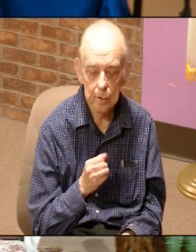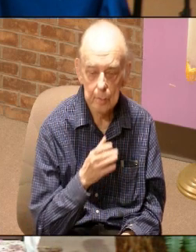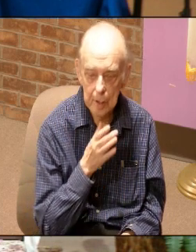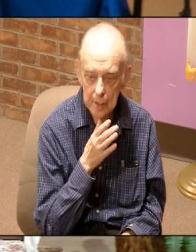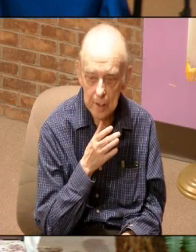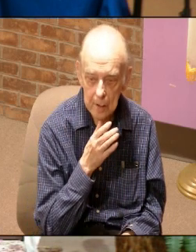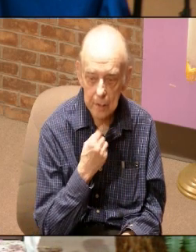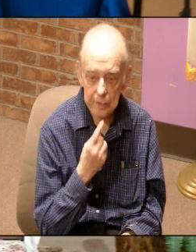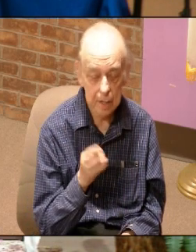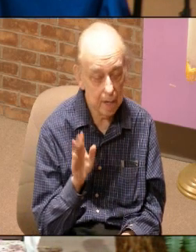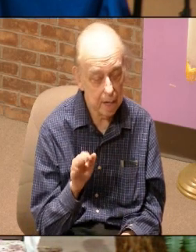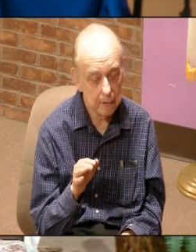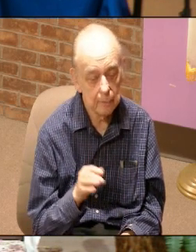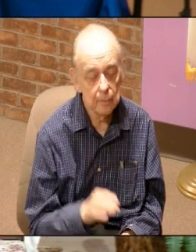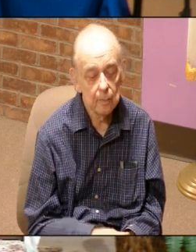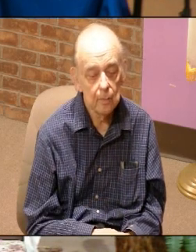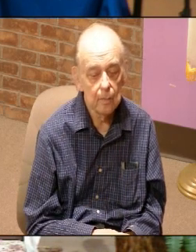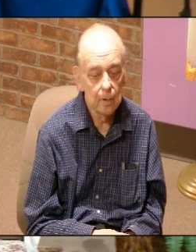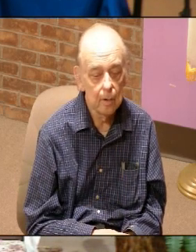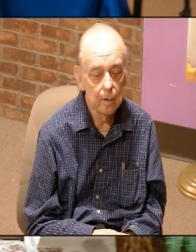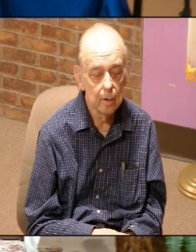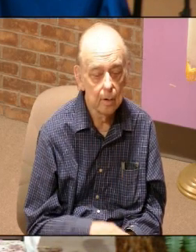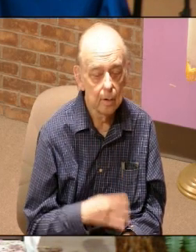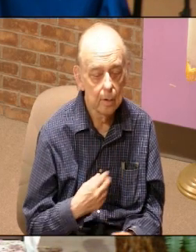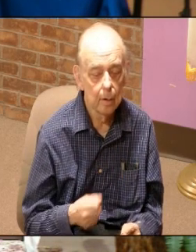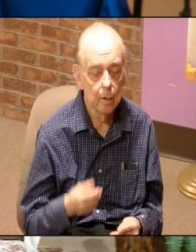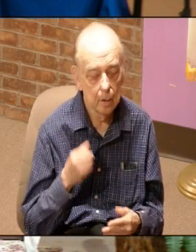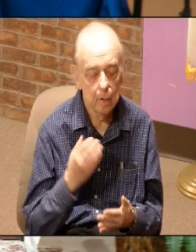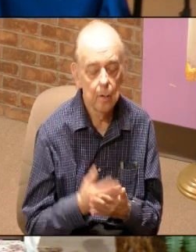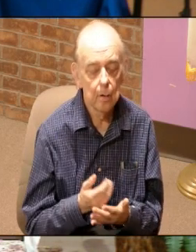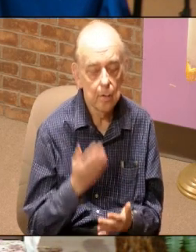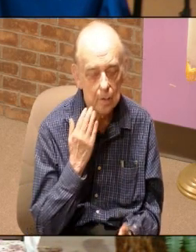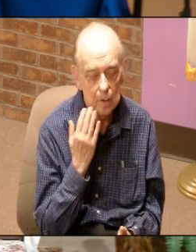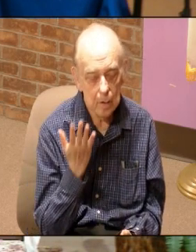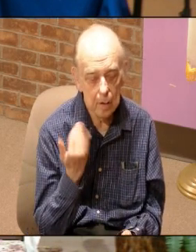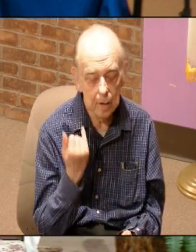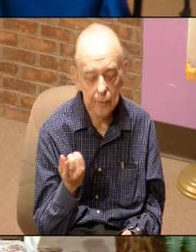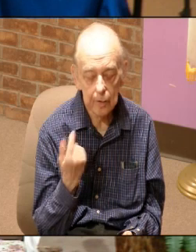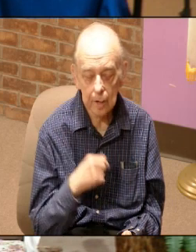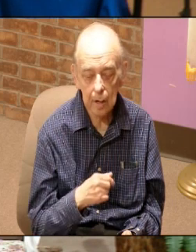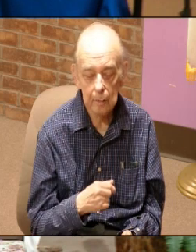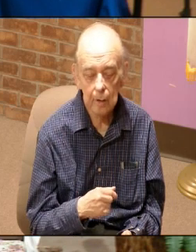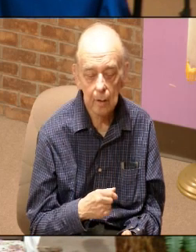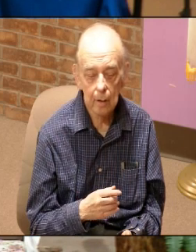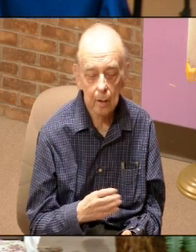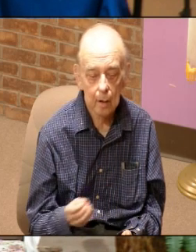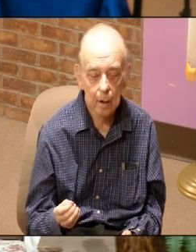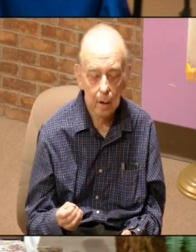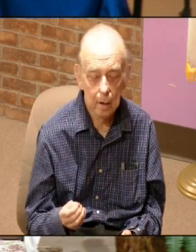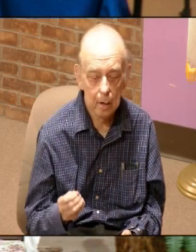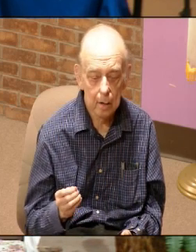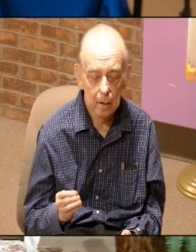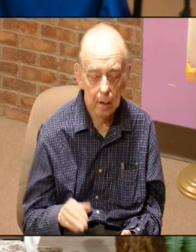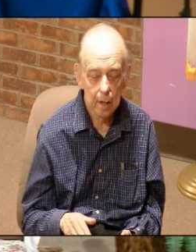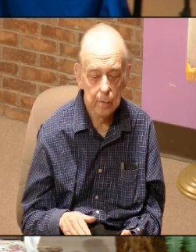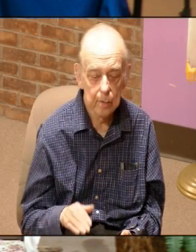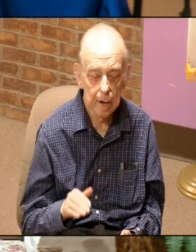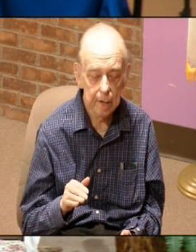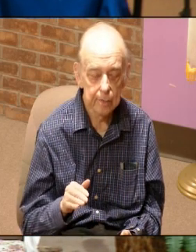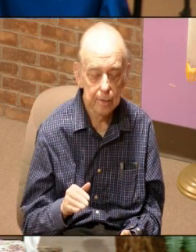and say hey Pharaoh's daughter wants to know if you'll come and raise